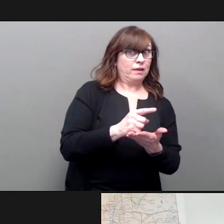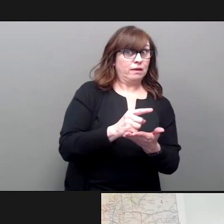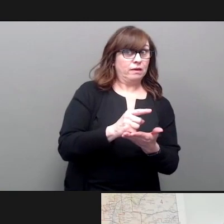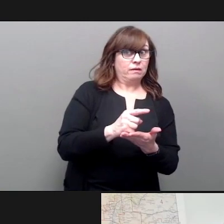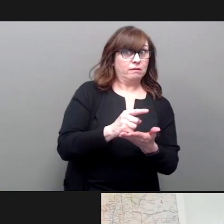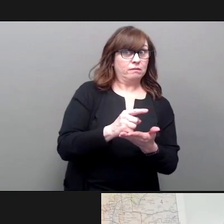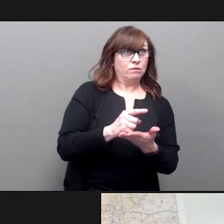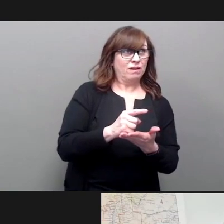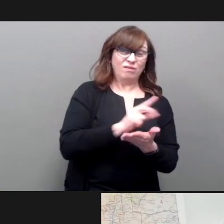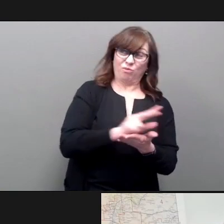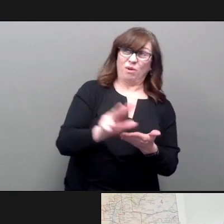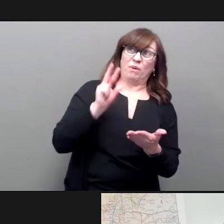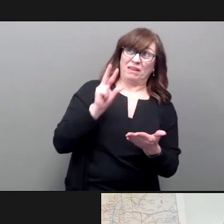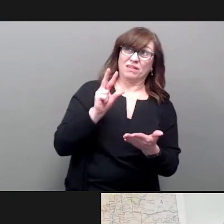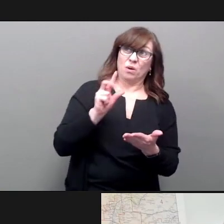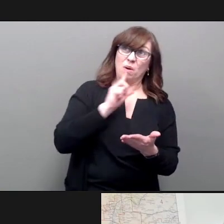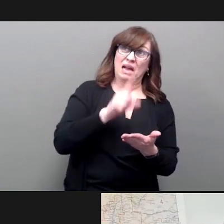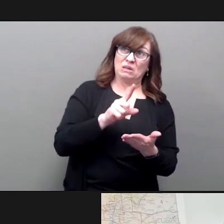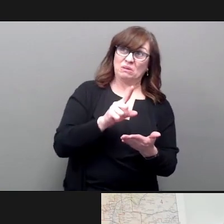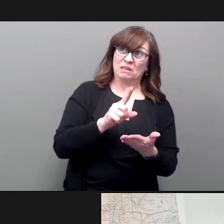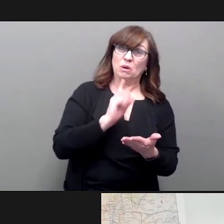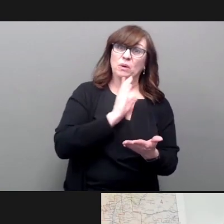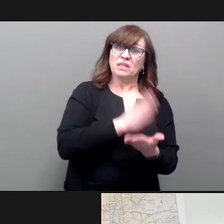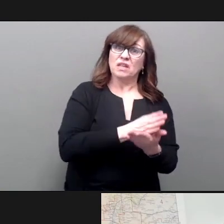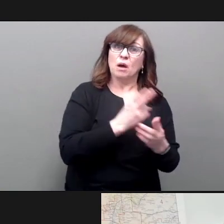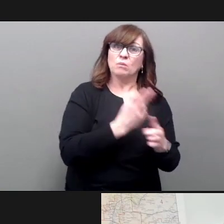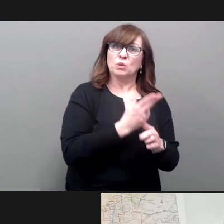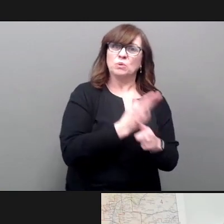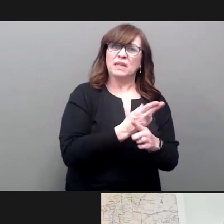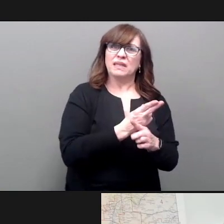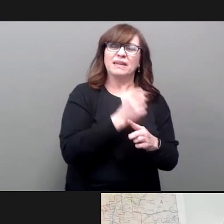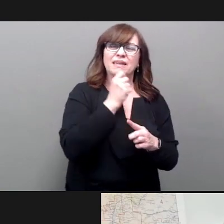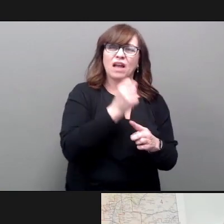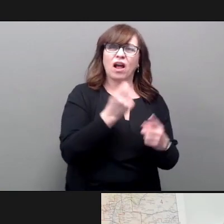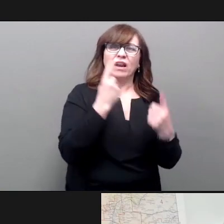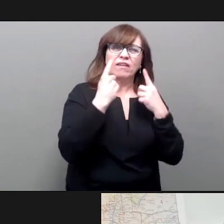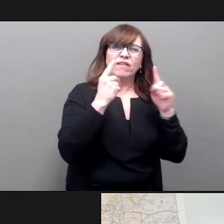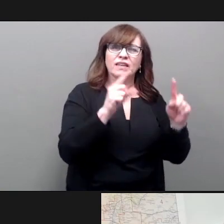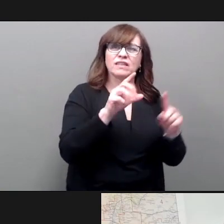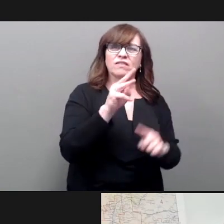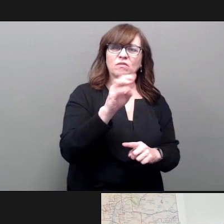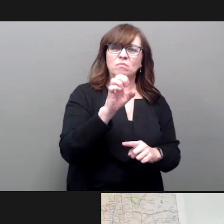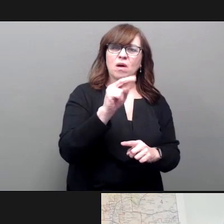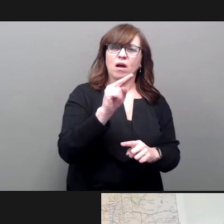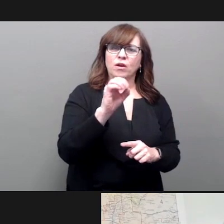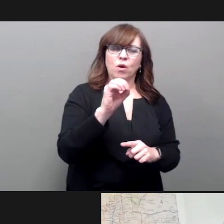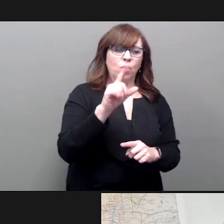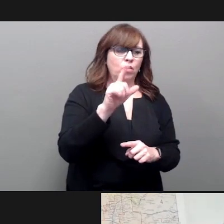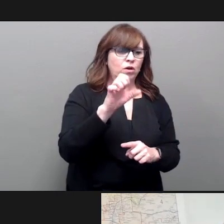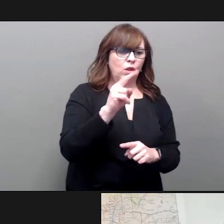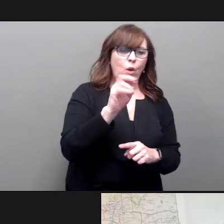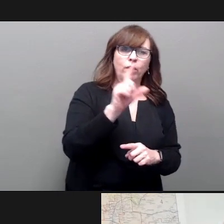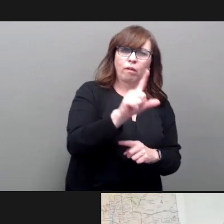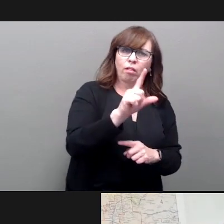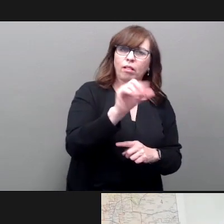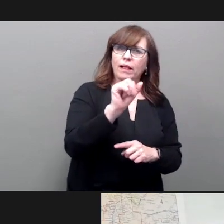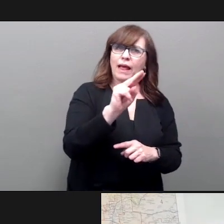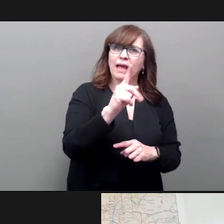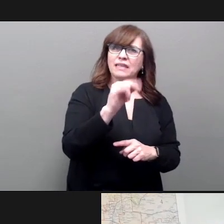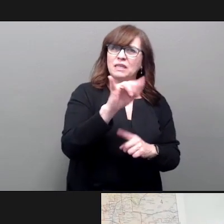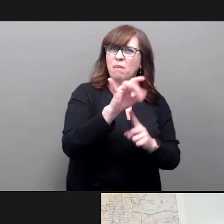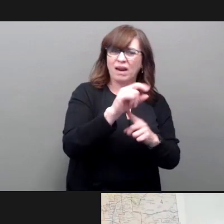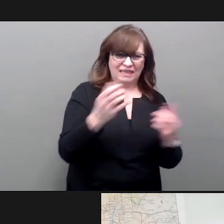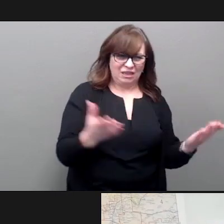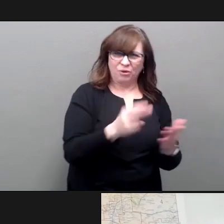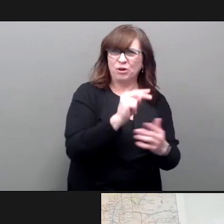we were 3 weeks ago, we stopped the use of ineffective monoclonal antibodies here in New Mexico. And then the